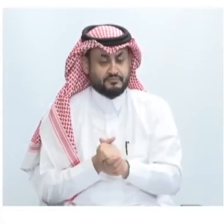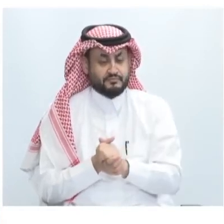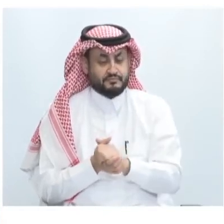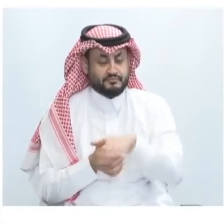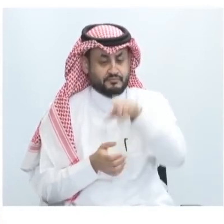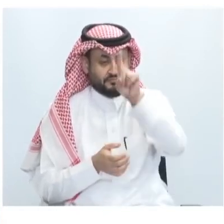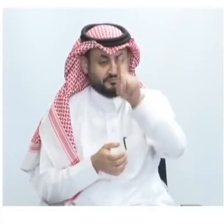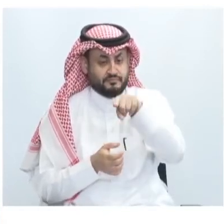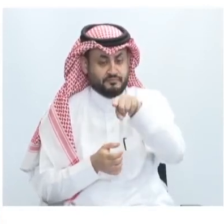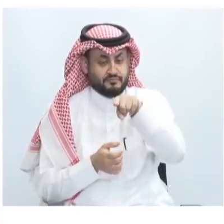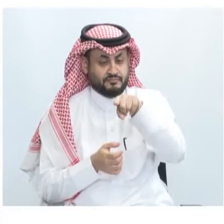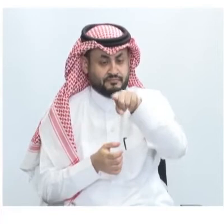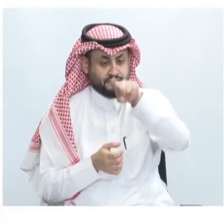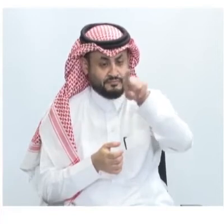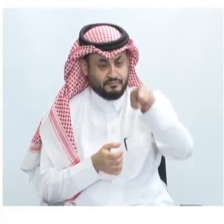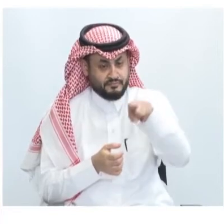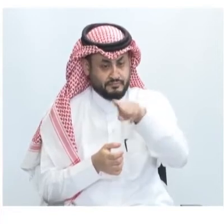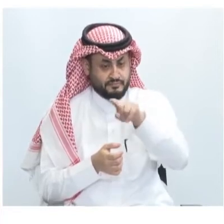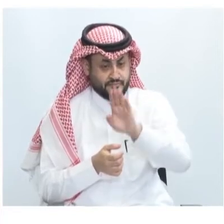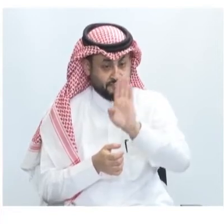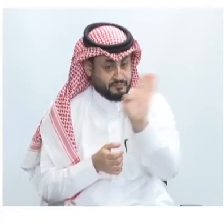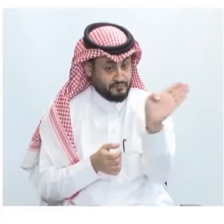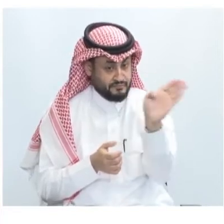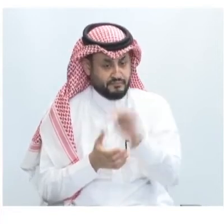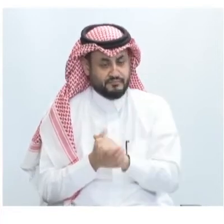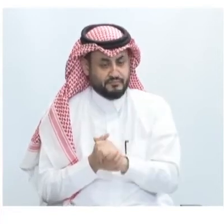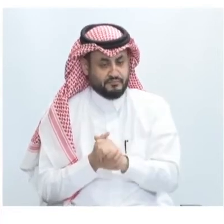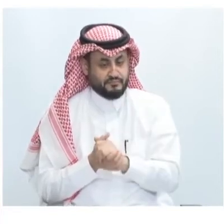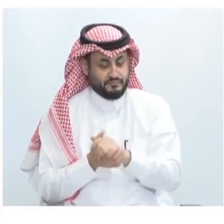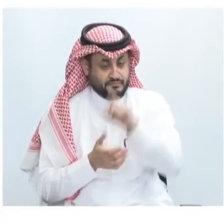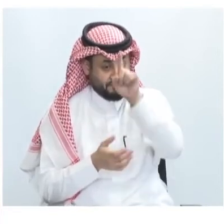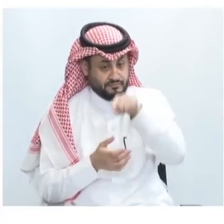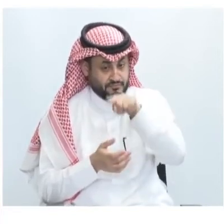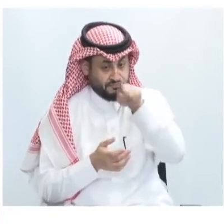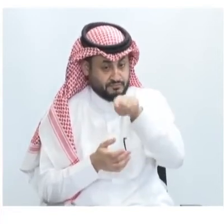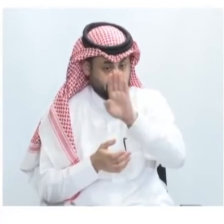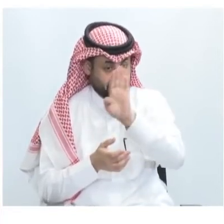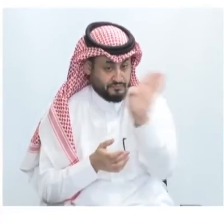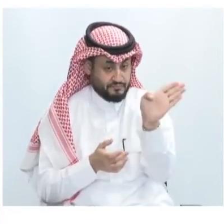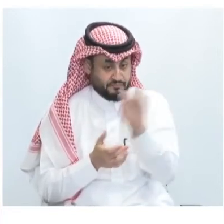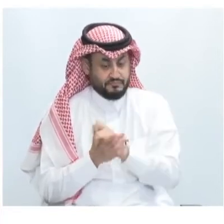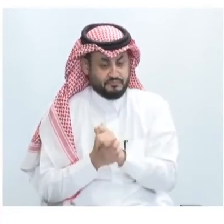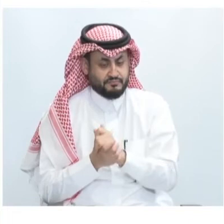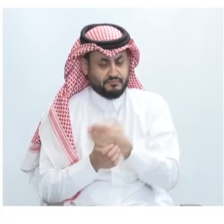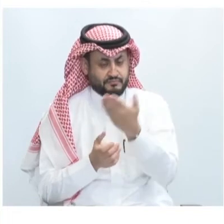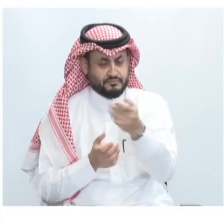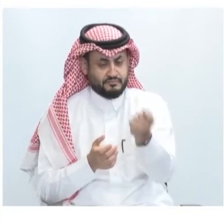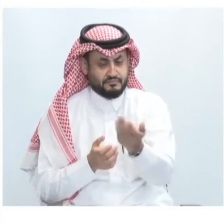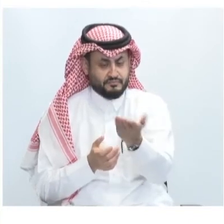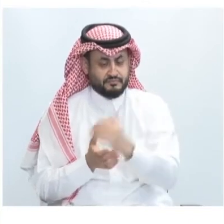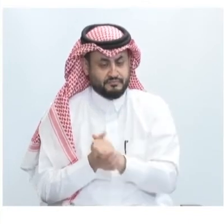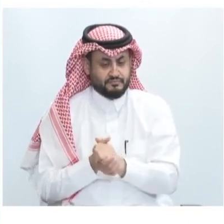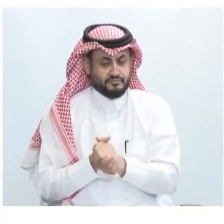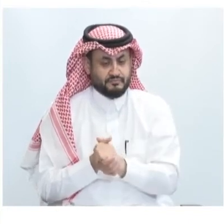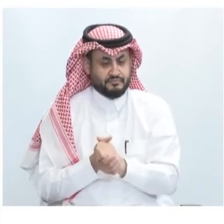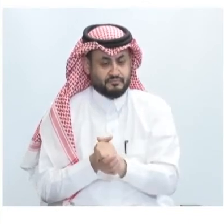down. And then half circle on the left side. Excellent. Now let's write it here. So